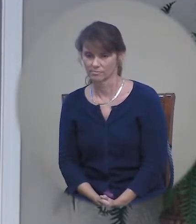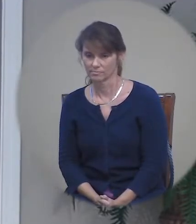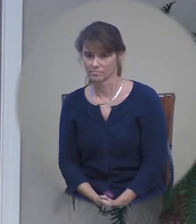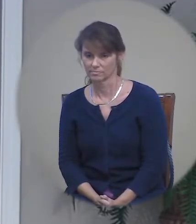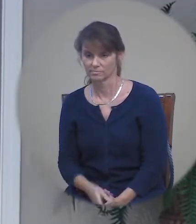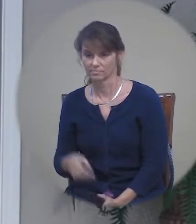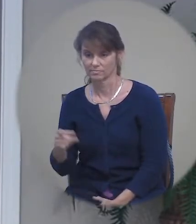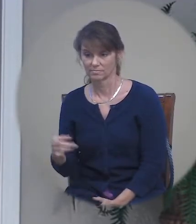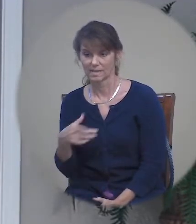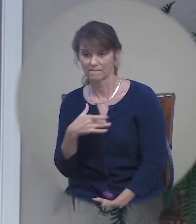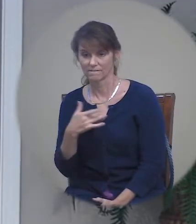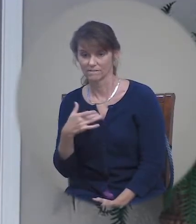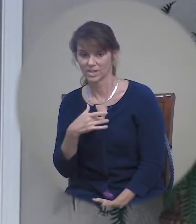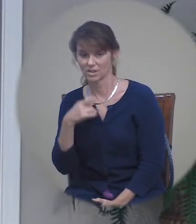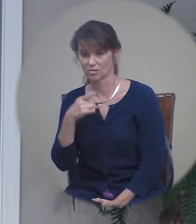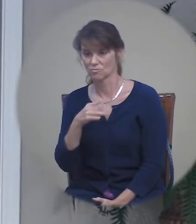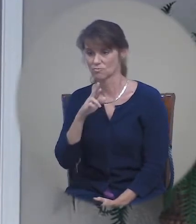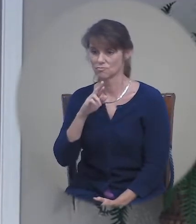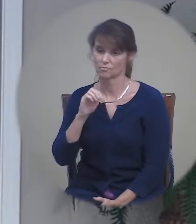next?